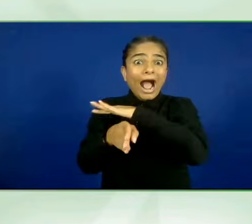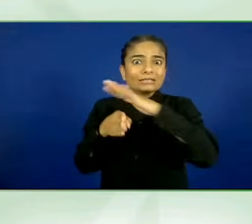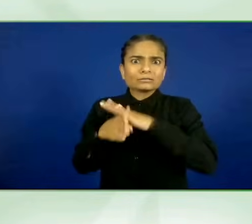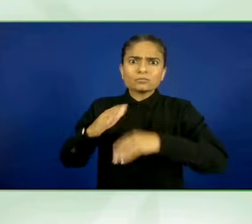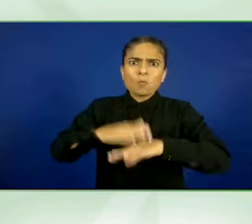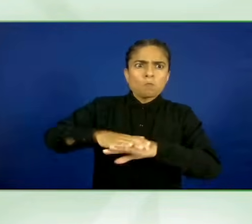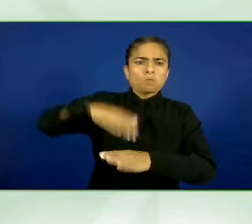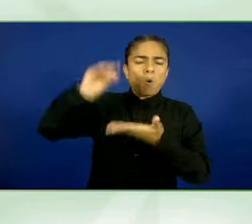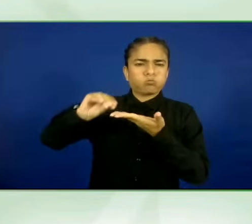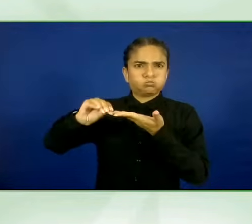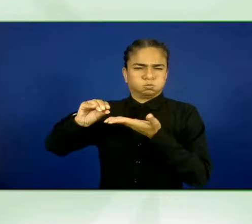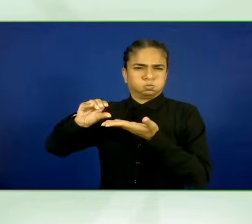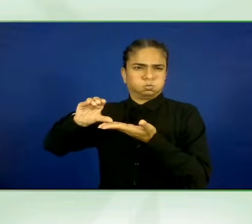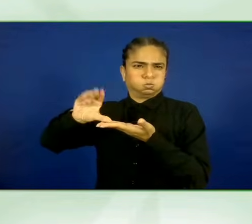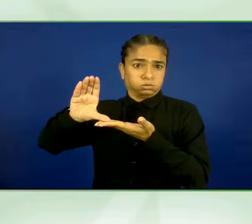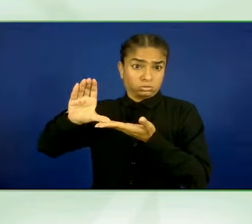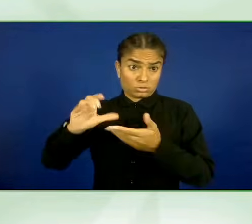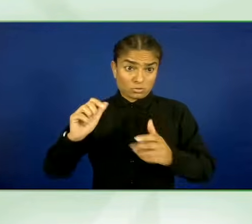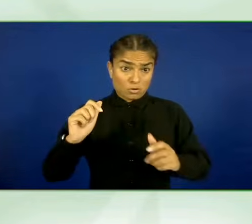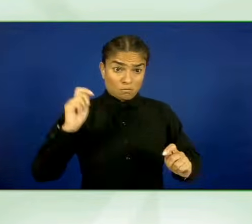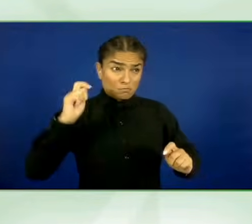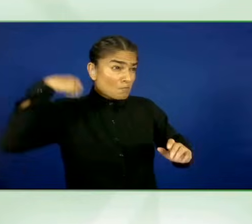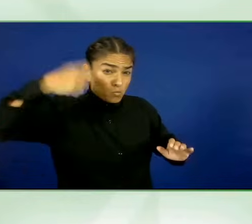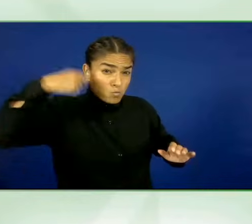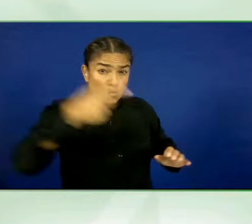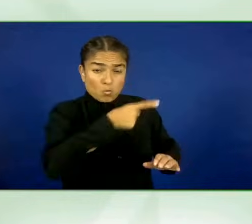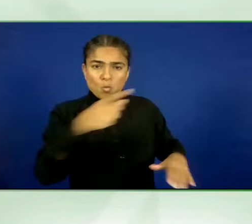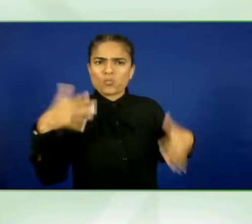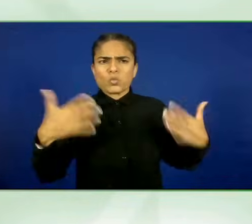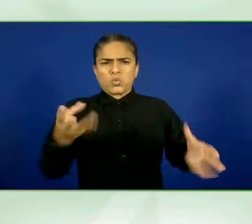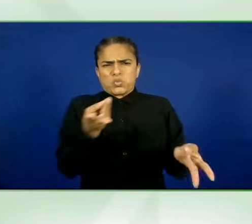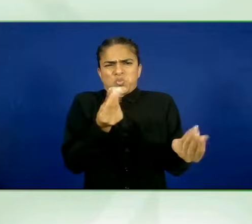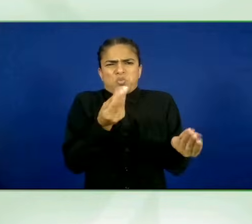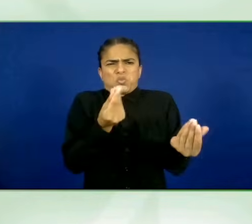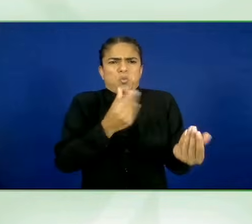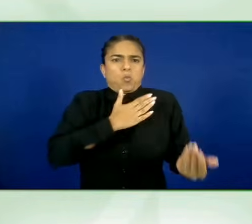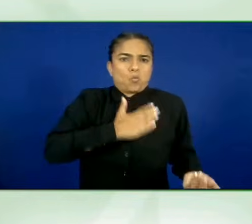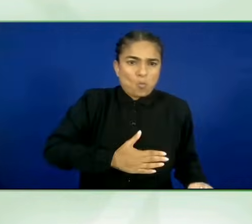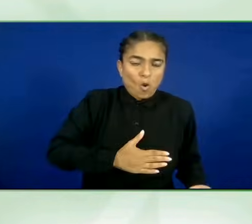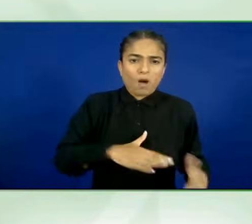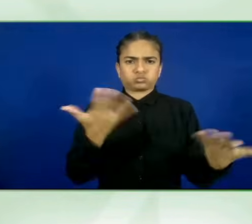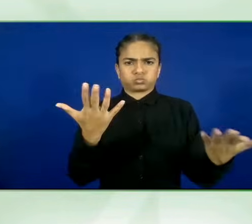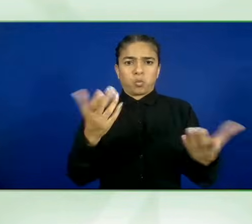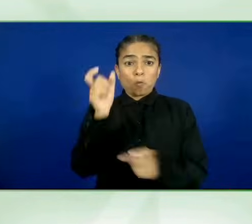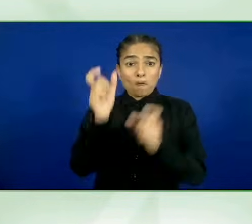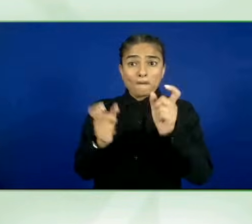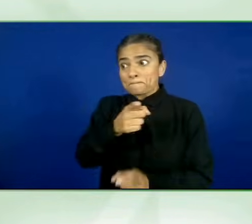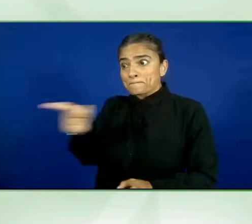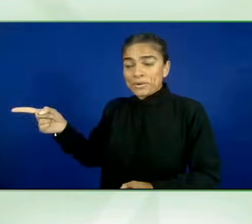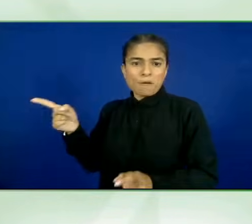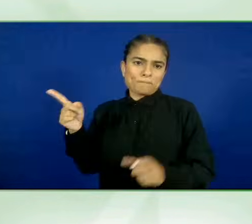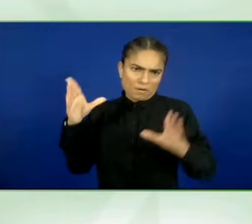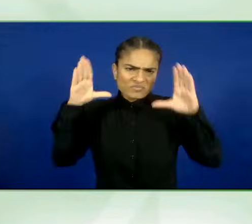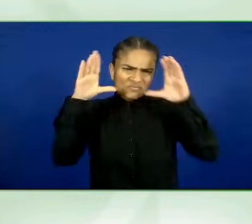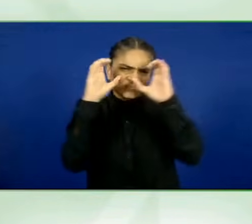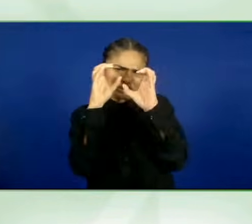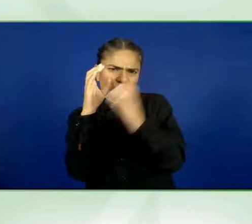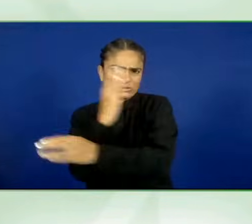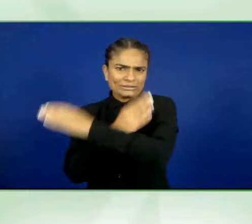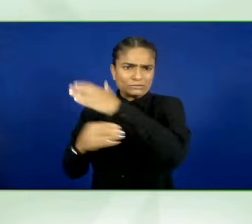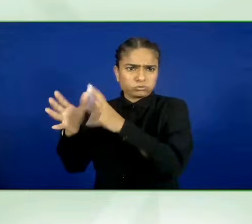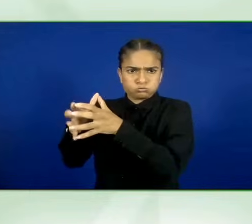India, a lot of them lack the knowledge of what is accessible movies or what is audio description. Hence, as No